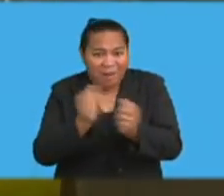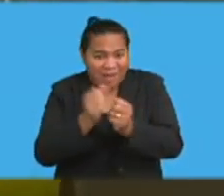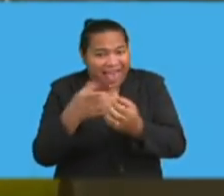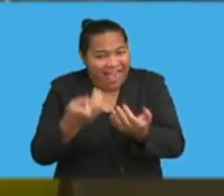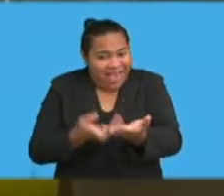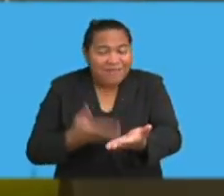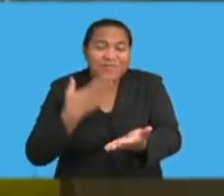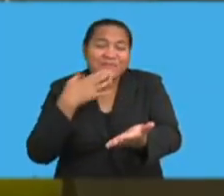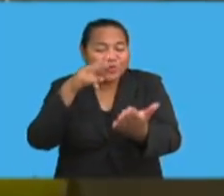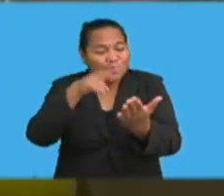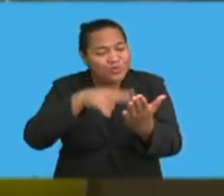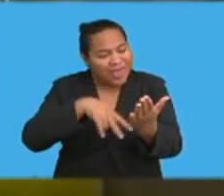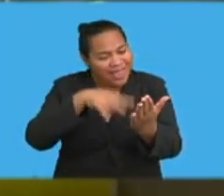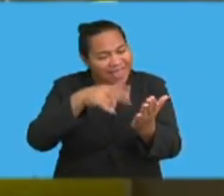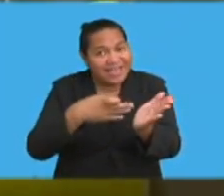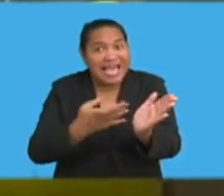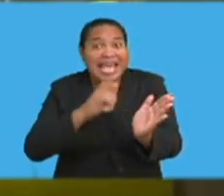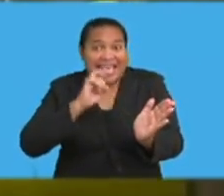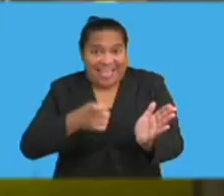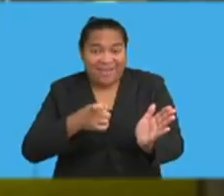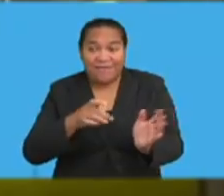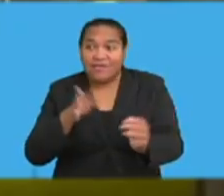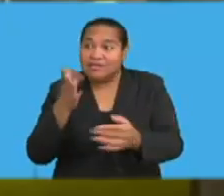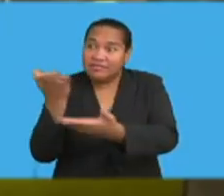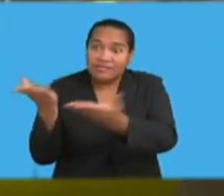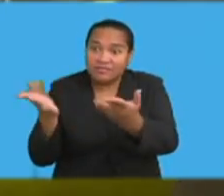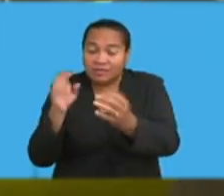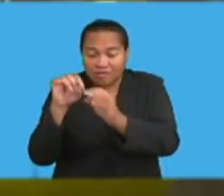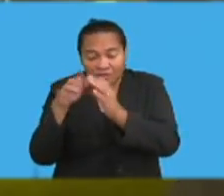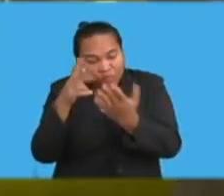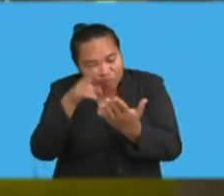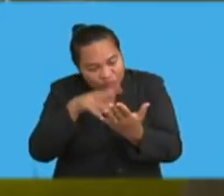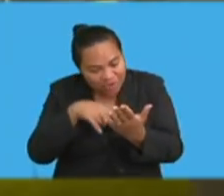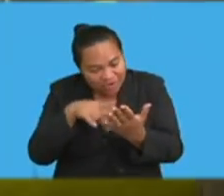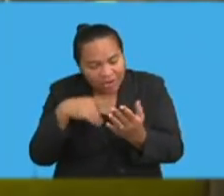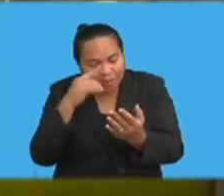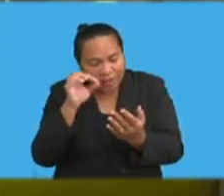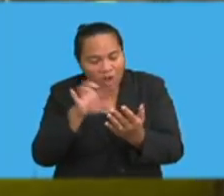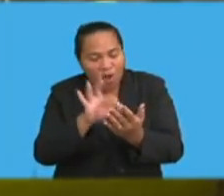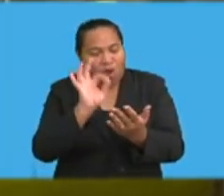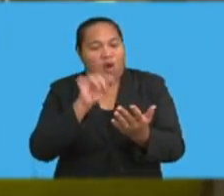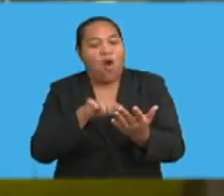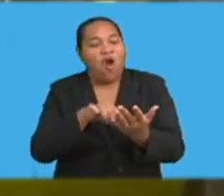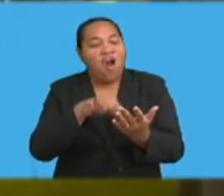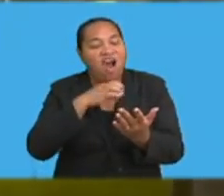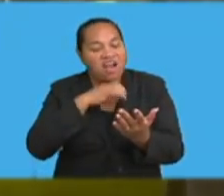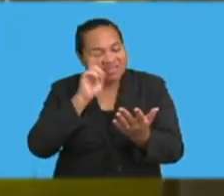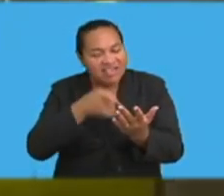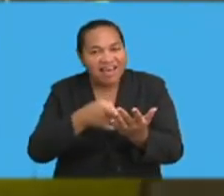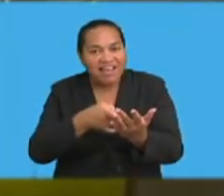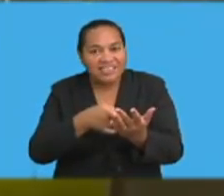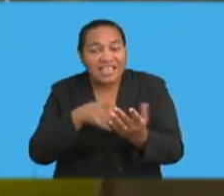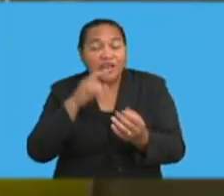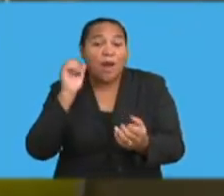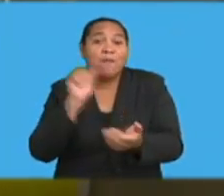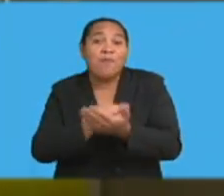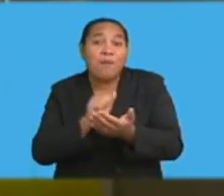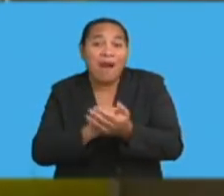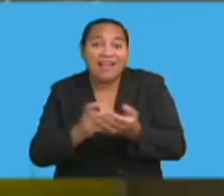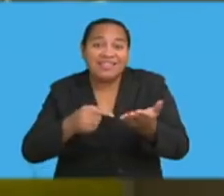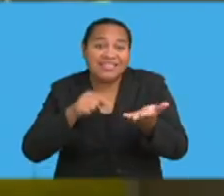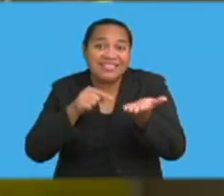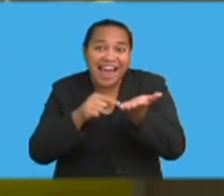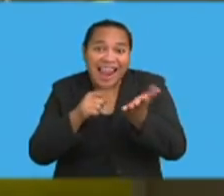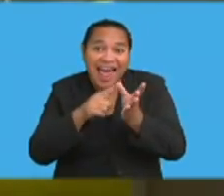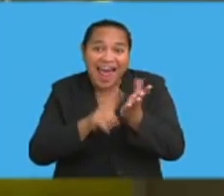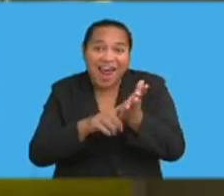they knew about it, they could have picked it up easily if they're going to have proper Talanoa sessions. Take all this information with you and say, hang